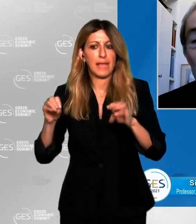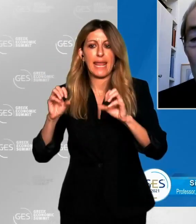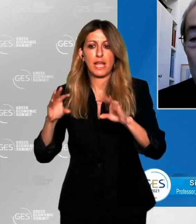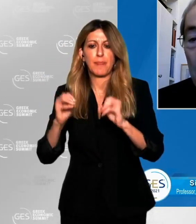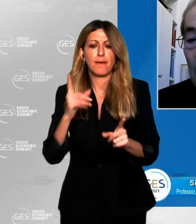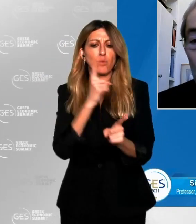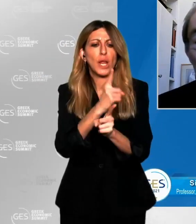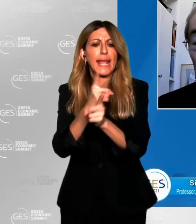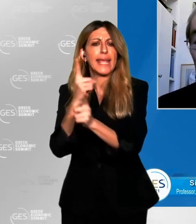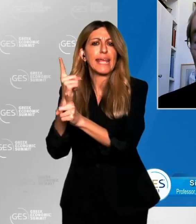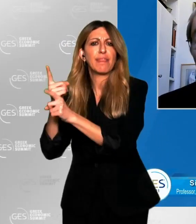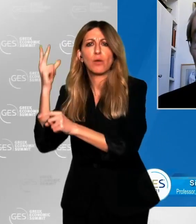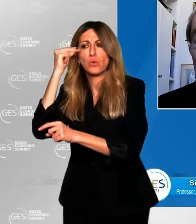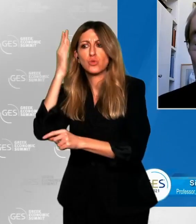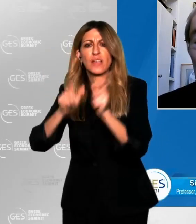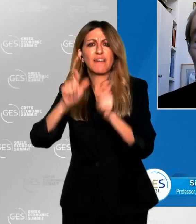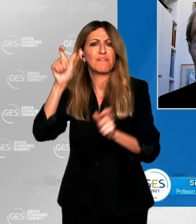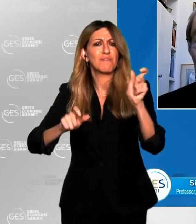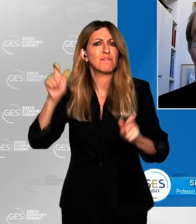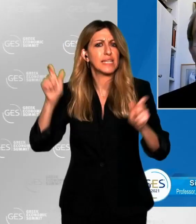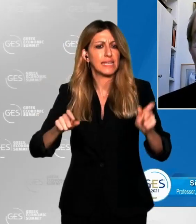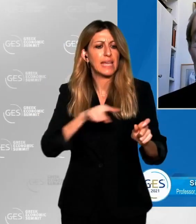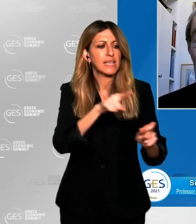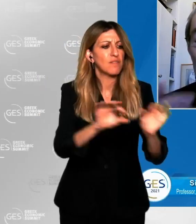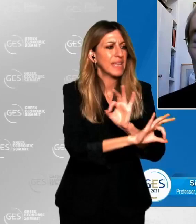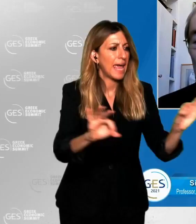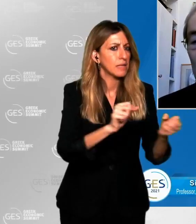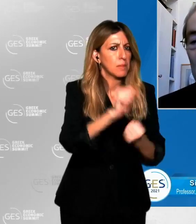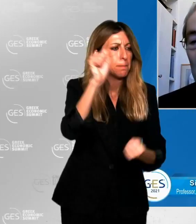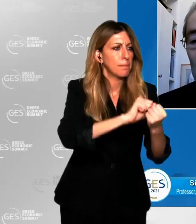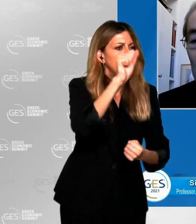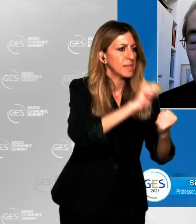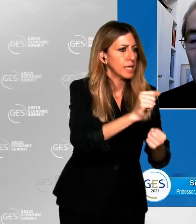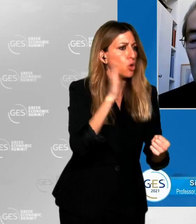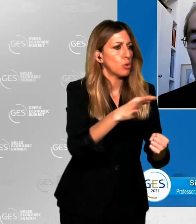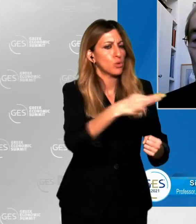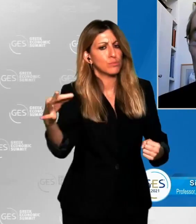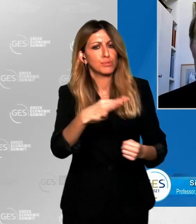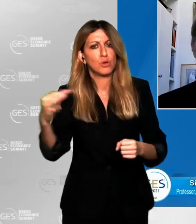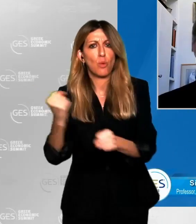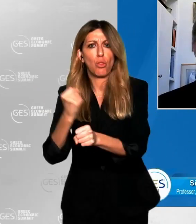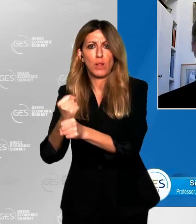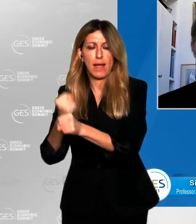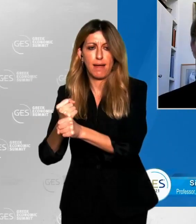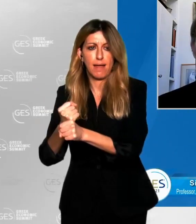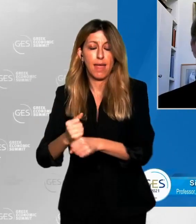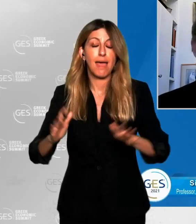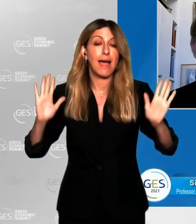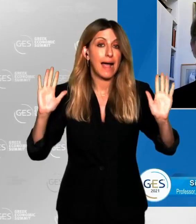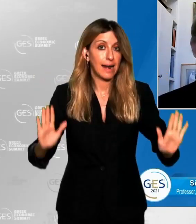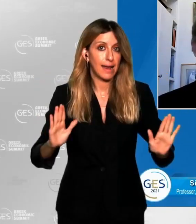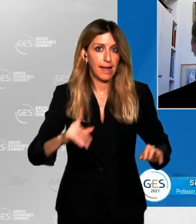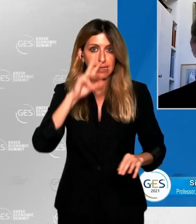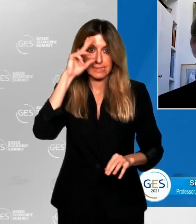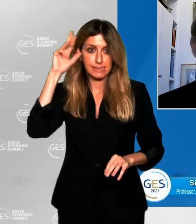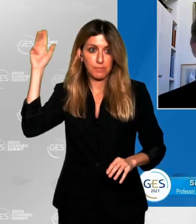them. Not many have curricula that are directed in this kind of training. I'm afraid